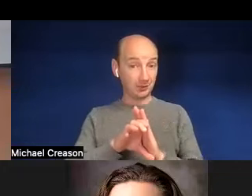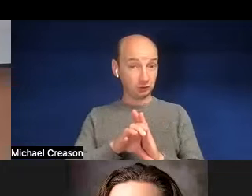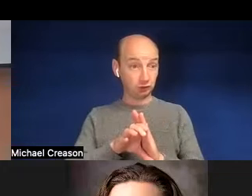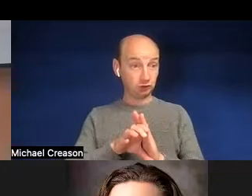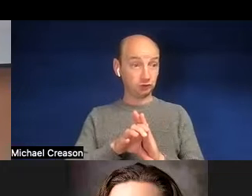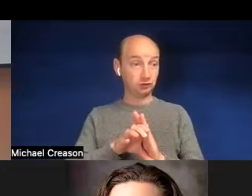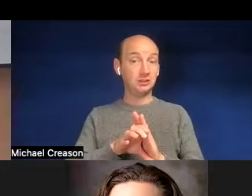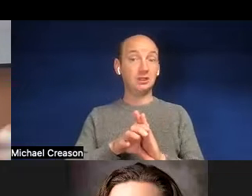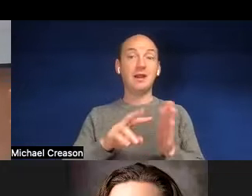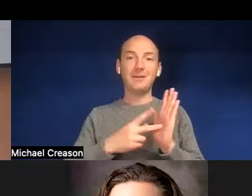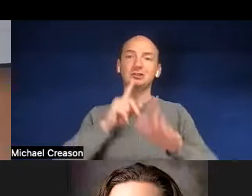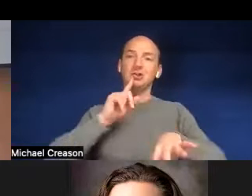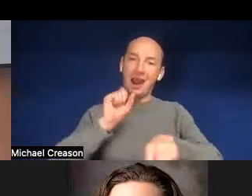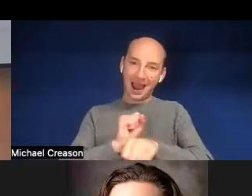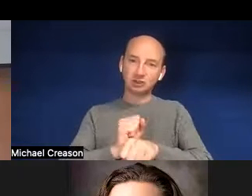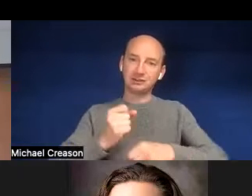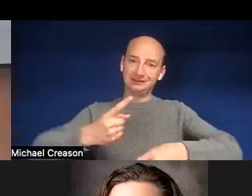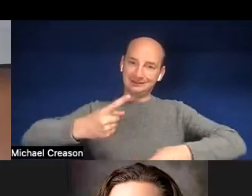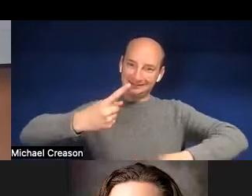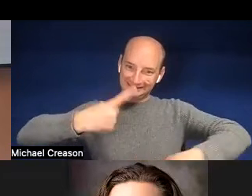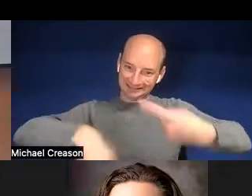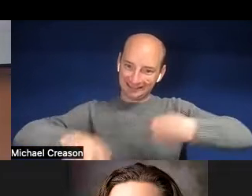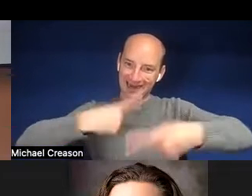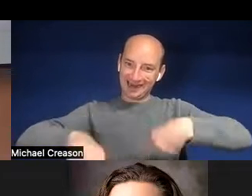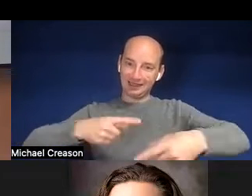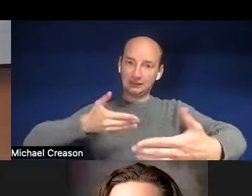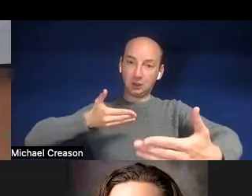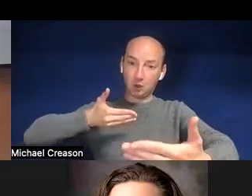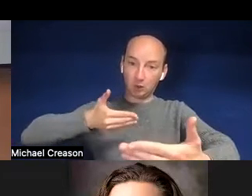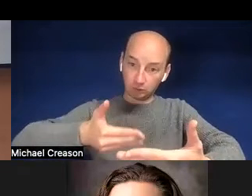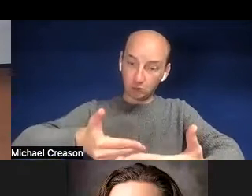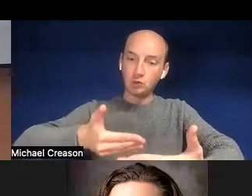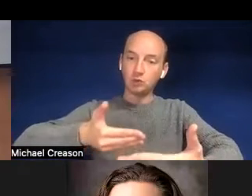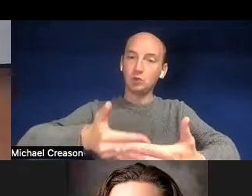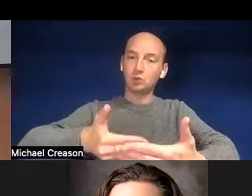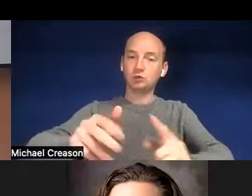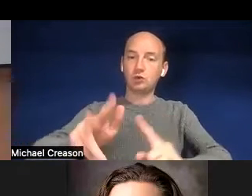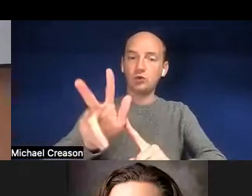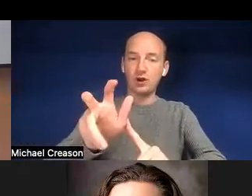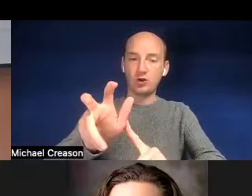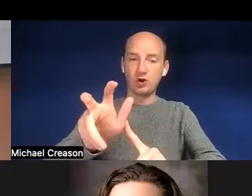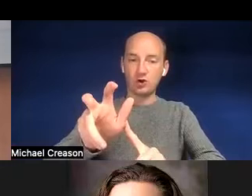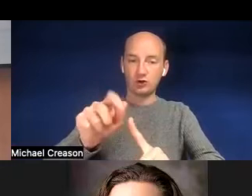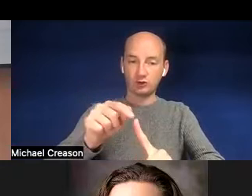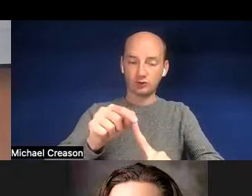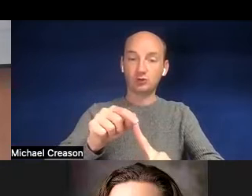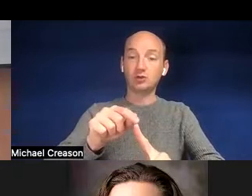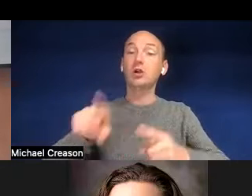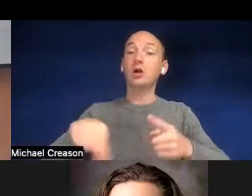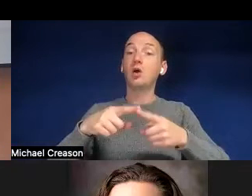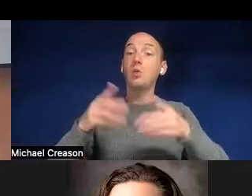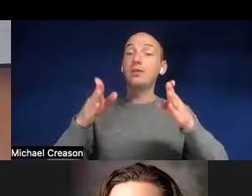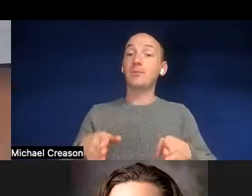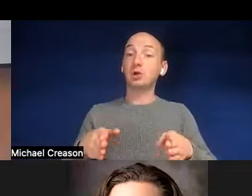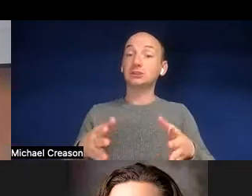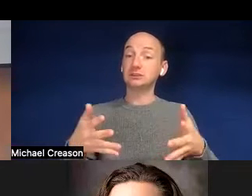are really quickly moving towards the radar. And as the person then retracts their hands back